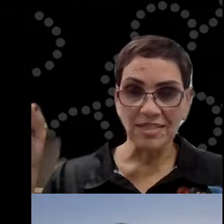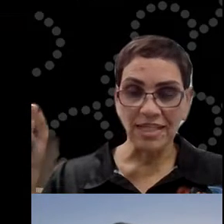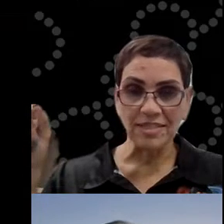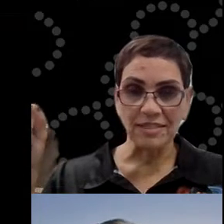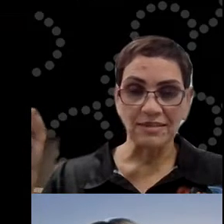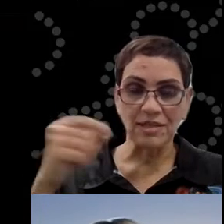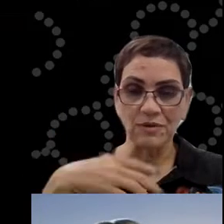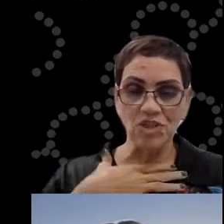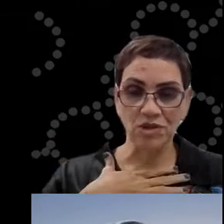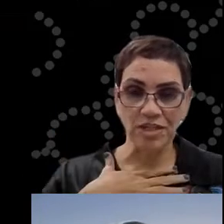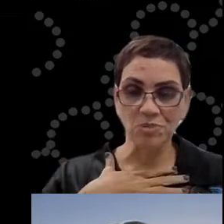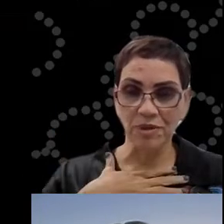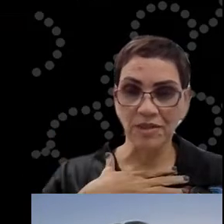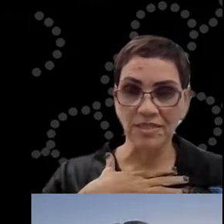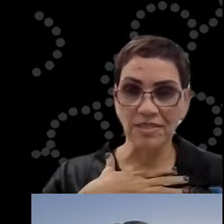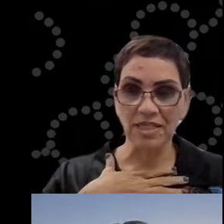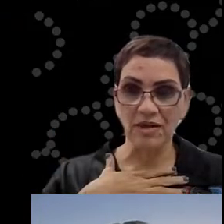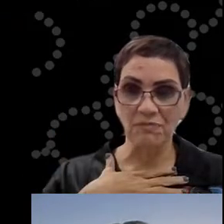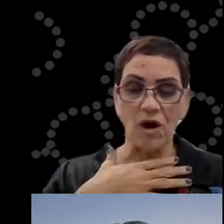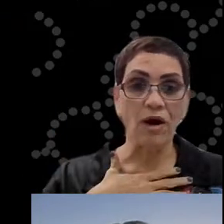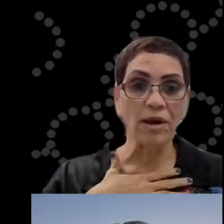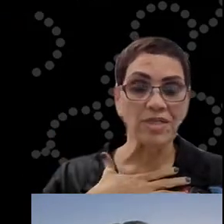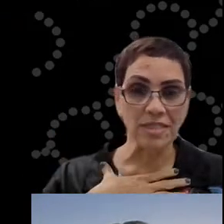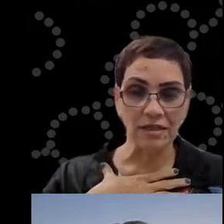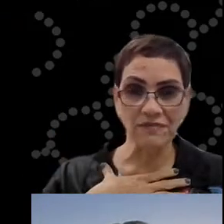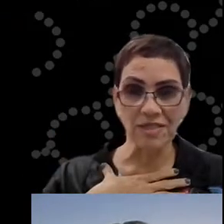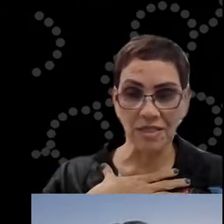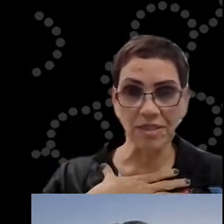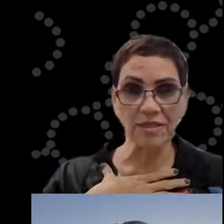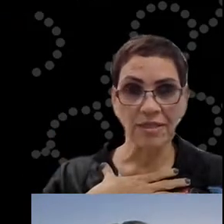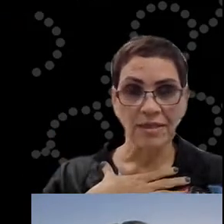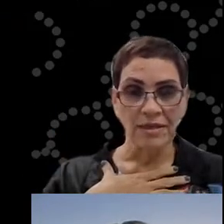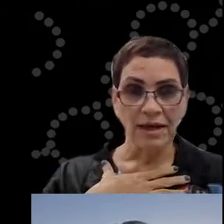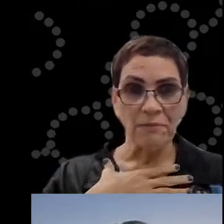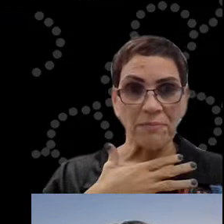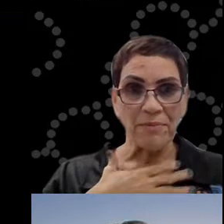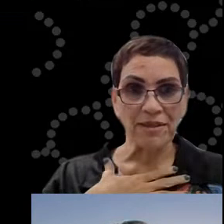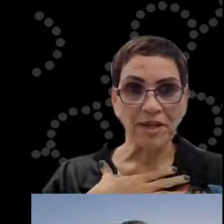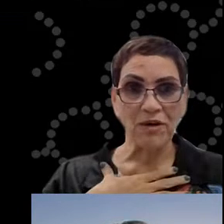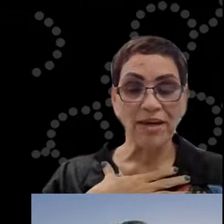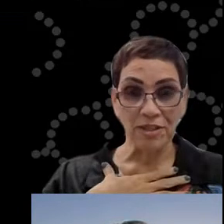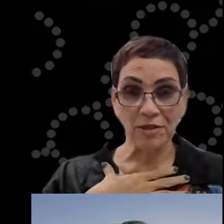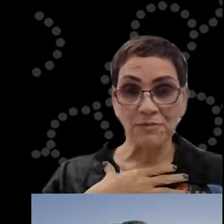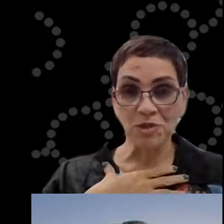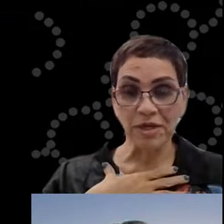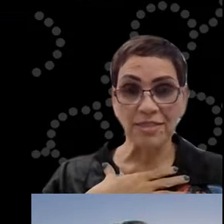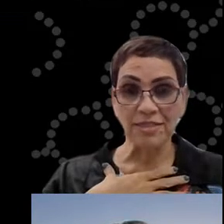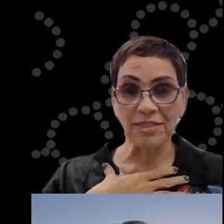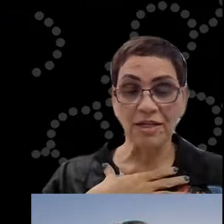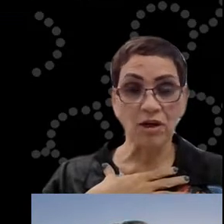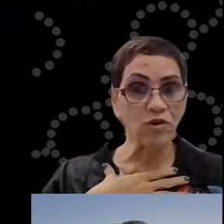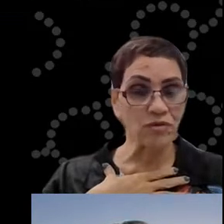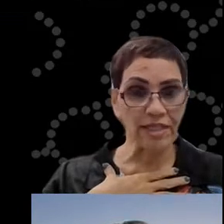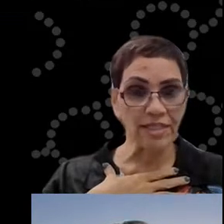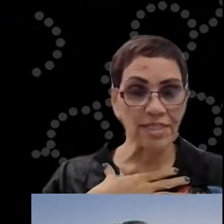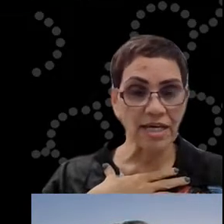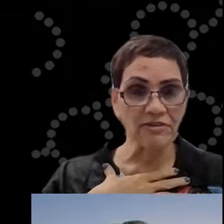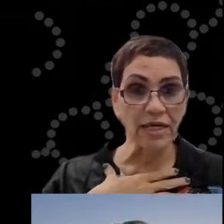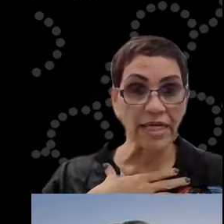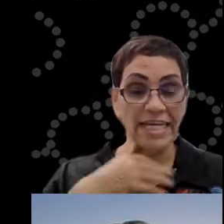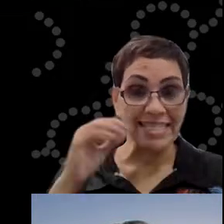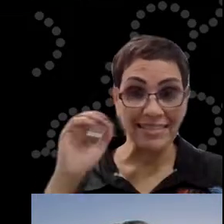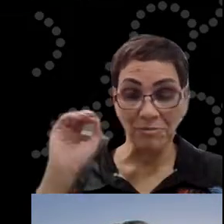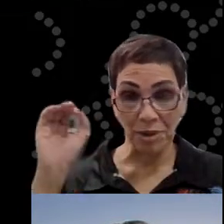educated university sector, that there are entrenched biases that I myself exhibited, that meant that I at times practiced in a